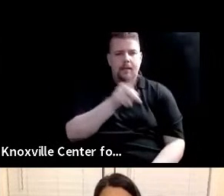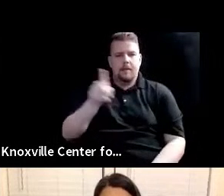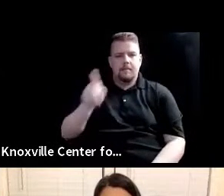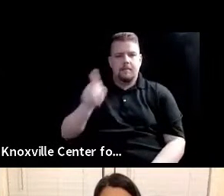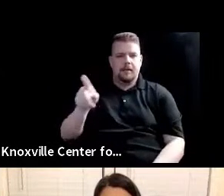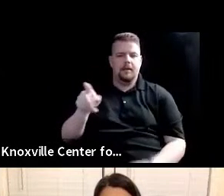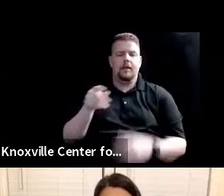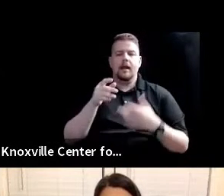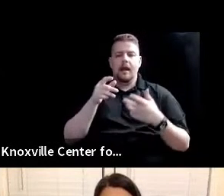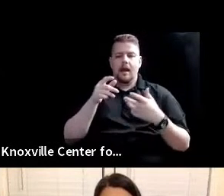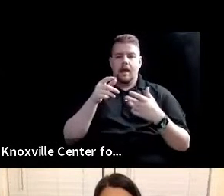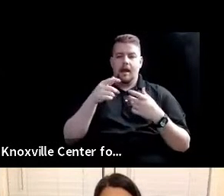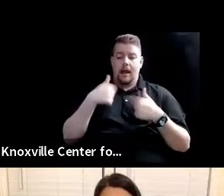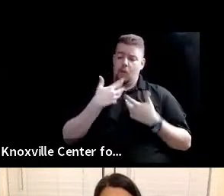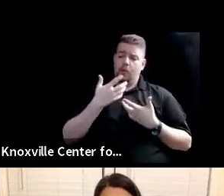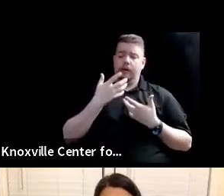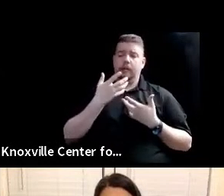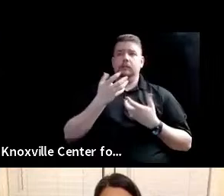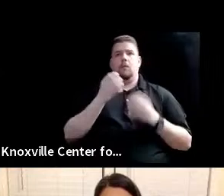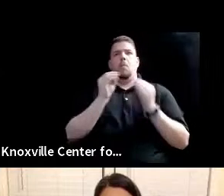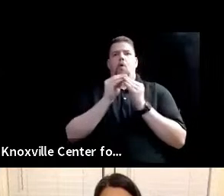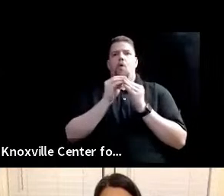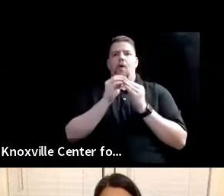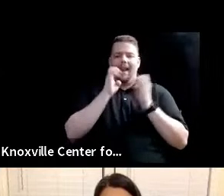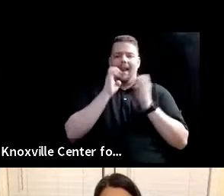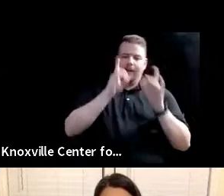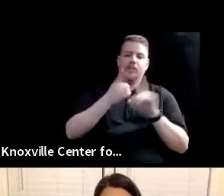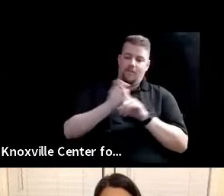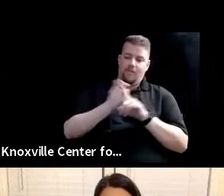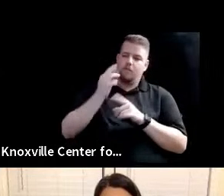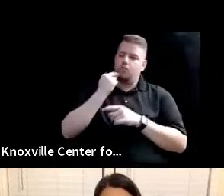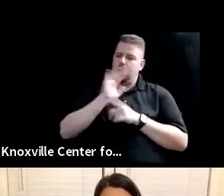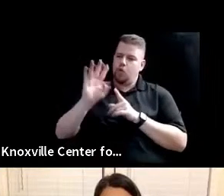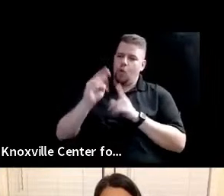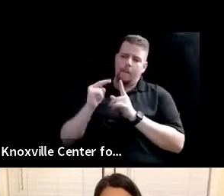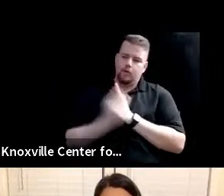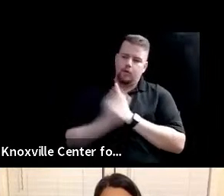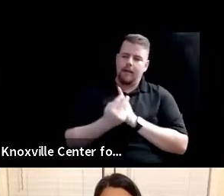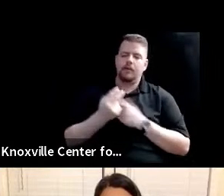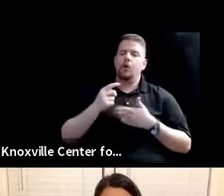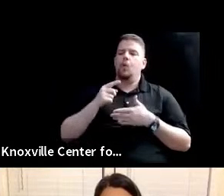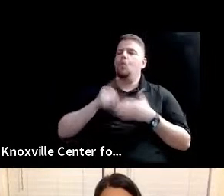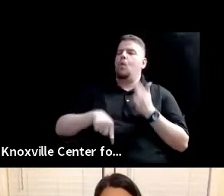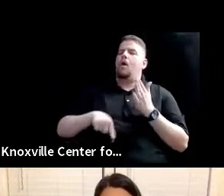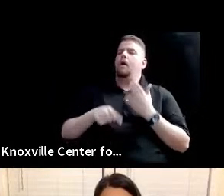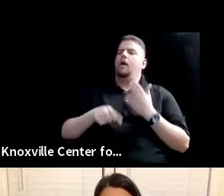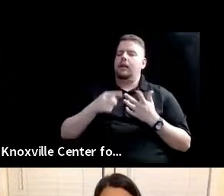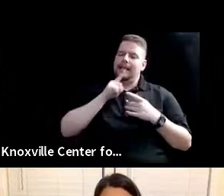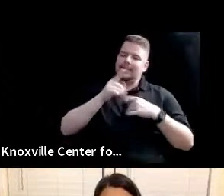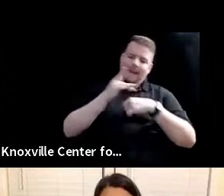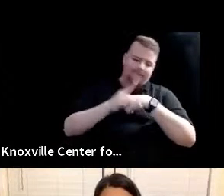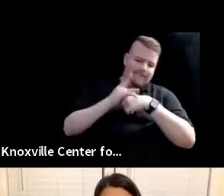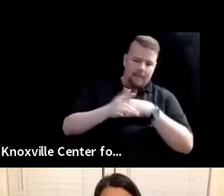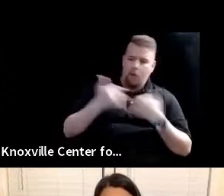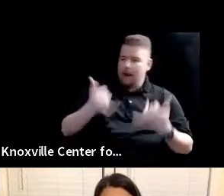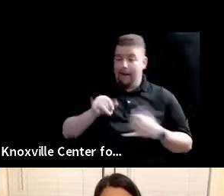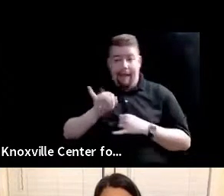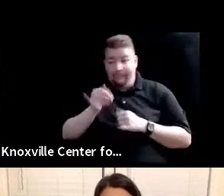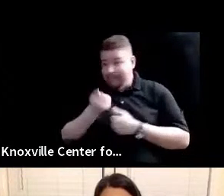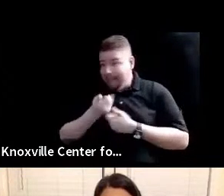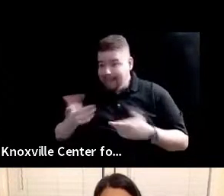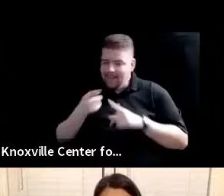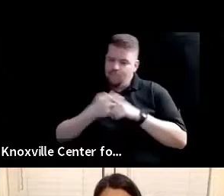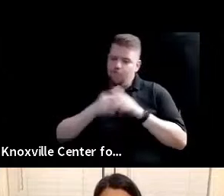guess I'd like to be educated about, from a restaurant perspective, what is available, if anything,